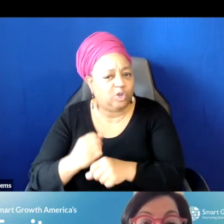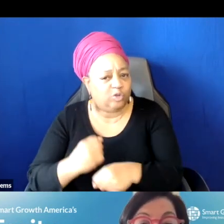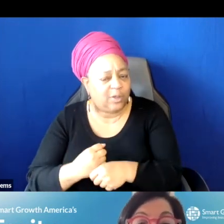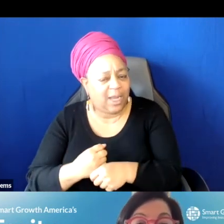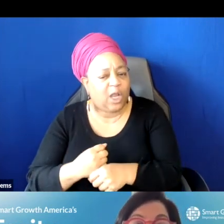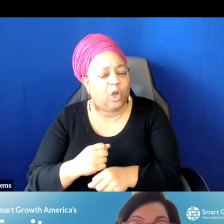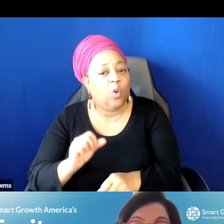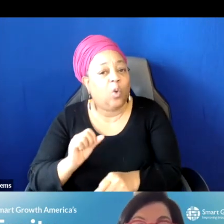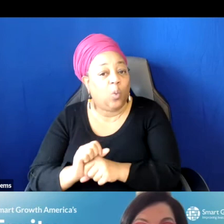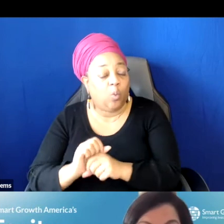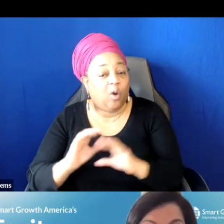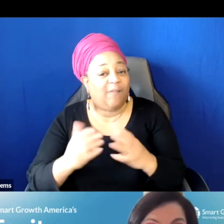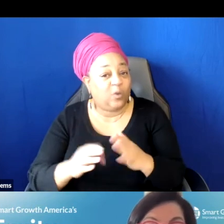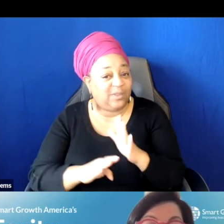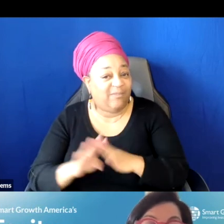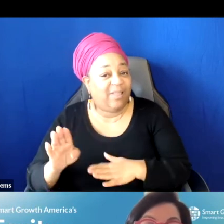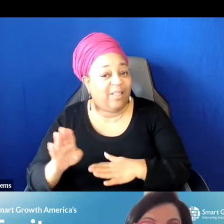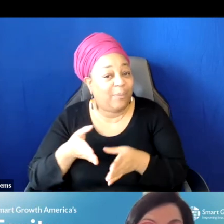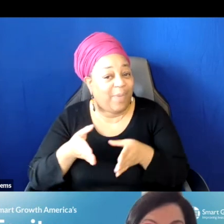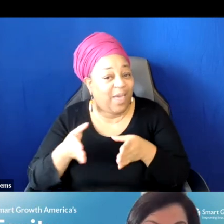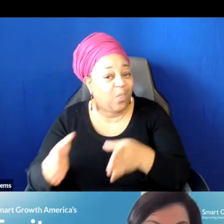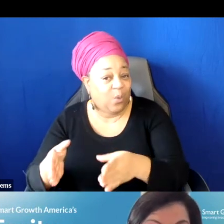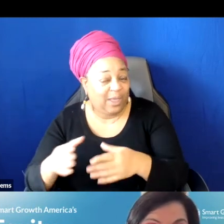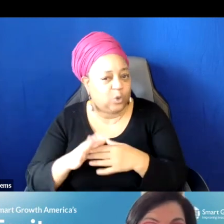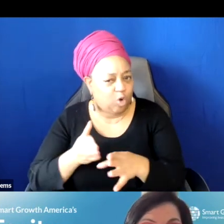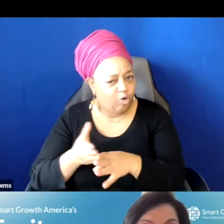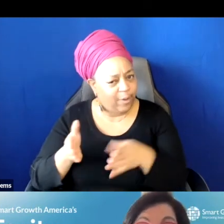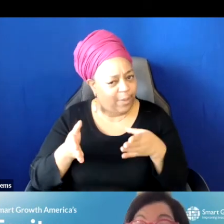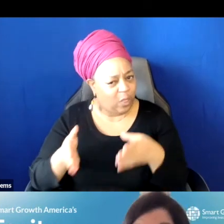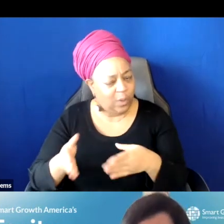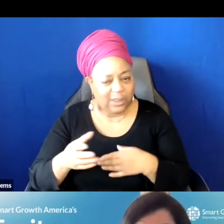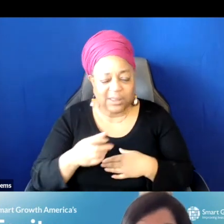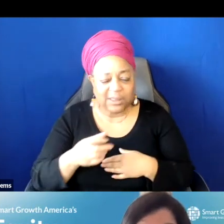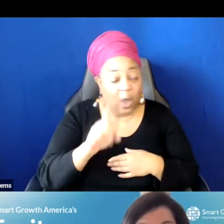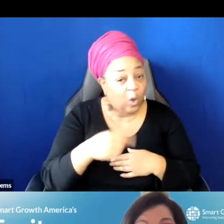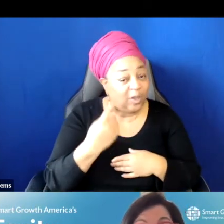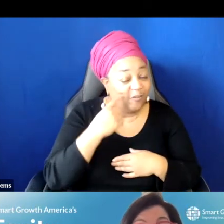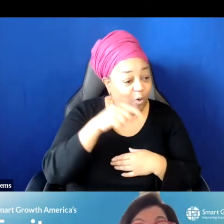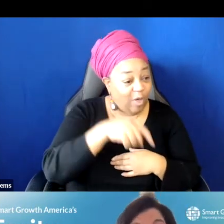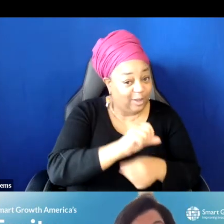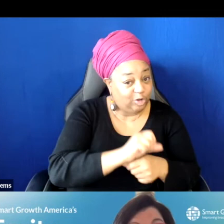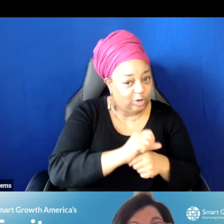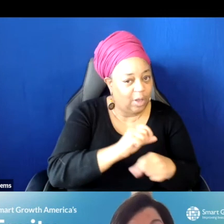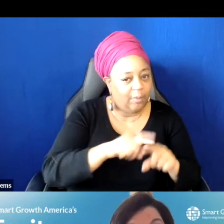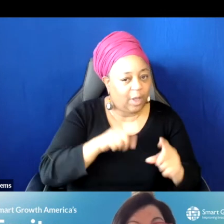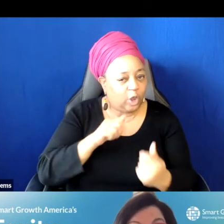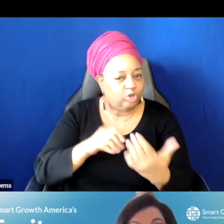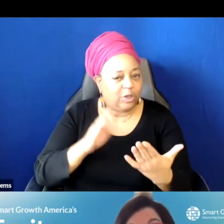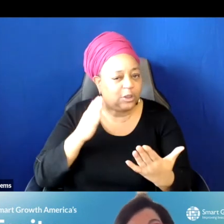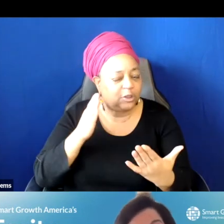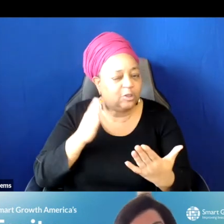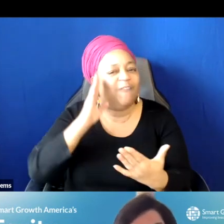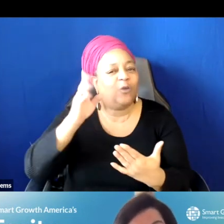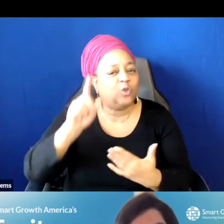career pathways, not just for this job, but that will address some of the future needs that many of these apprentices have. So